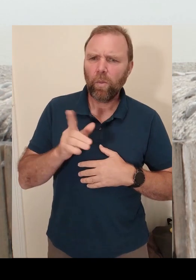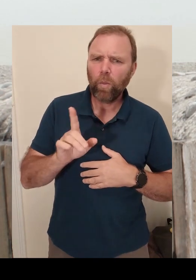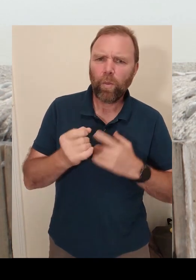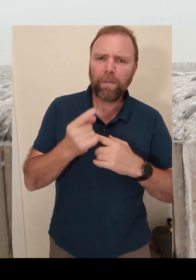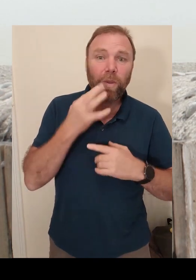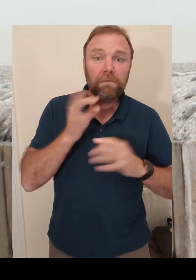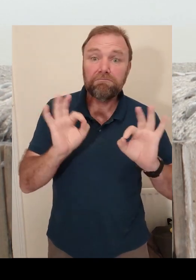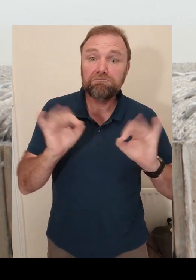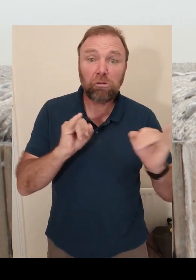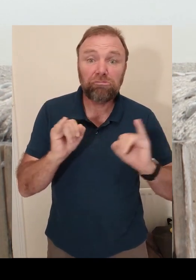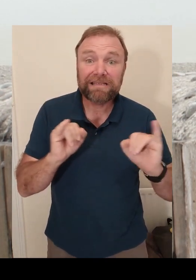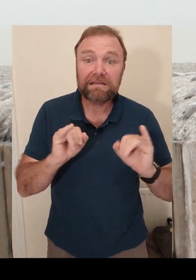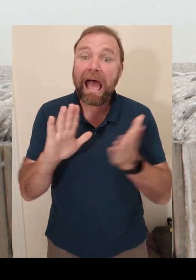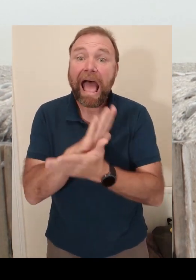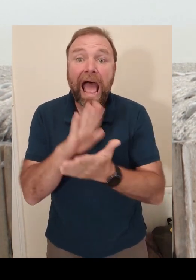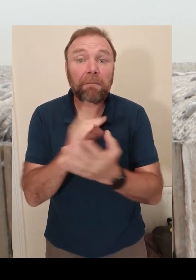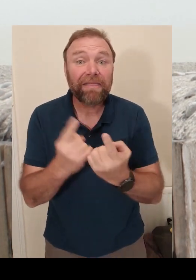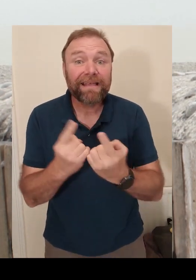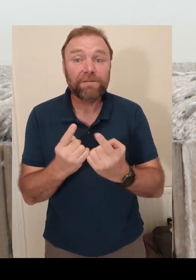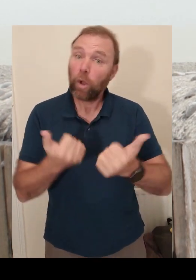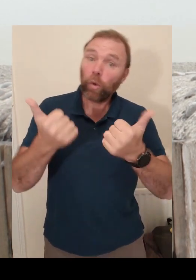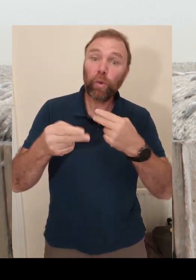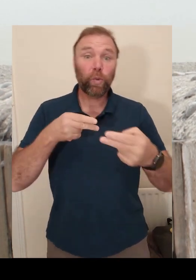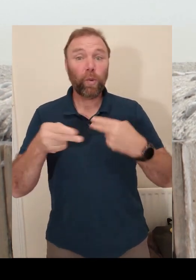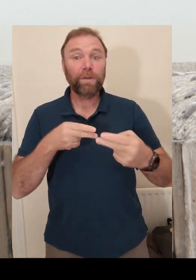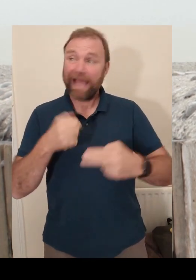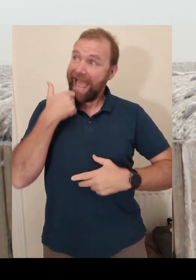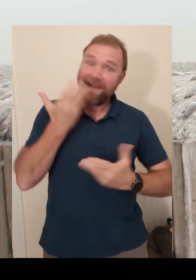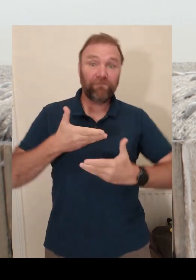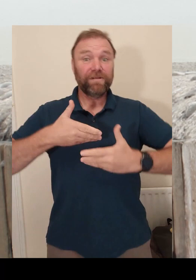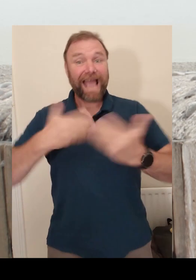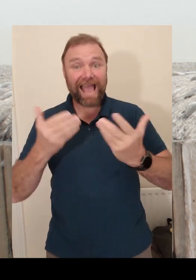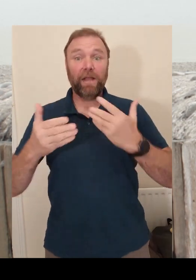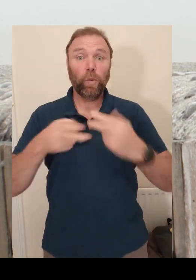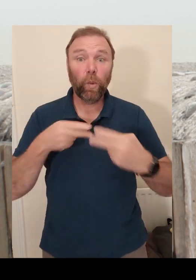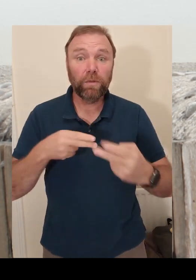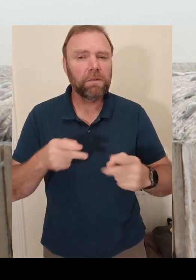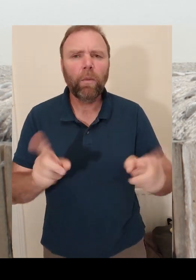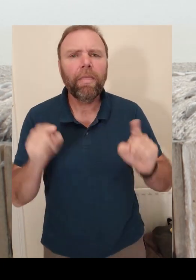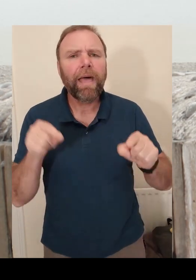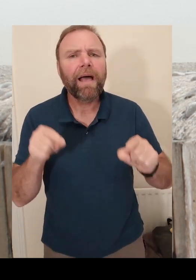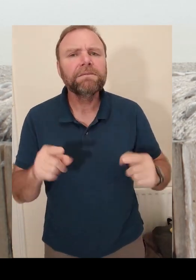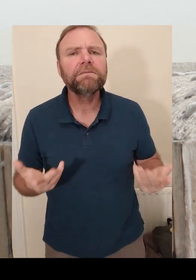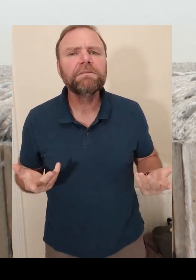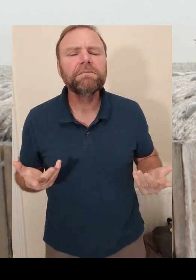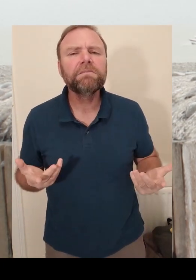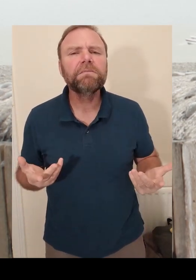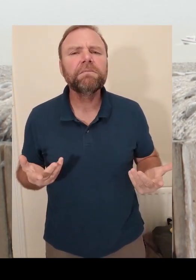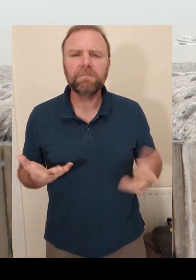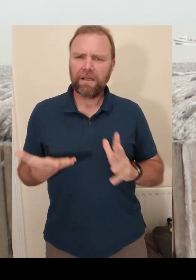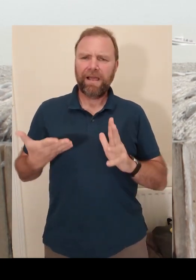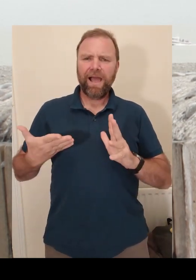do people not need access the rest of the time? What about the happy things? What about the good news? What about the everyday news?